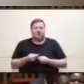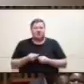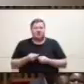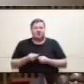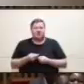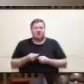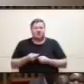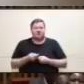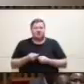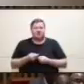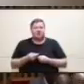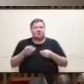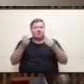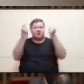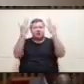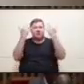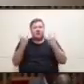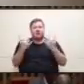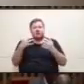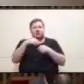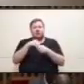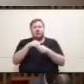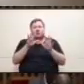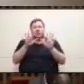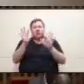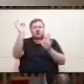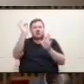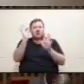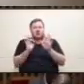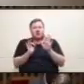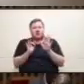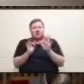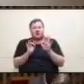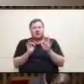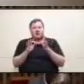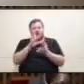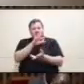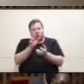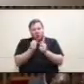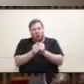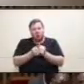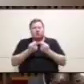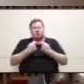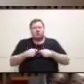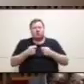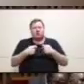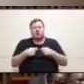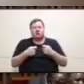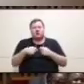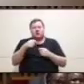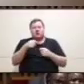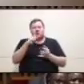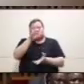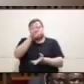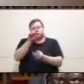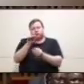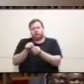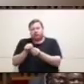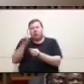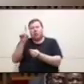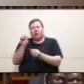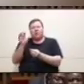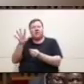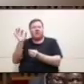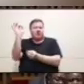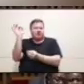This budget also includes a 10% retention, and the total expenditure amounted to 105. So what we did